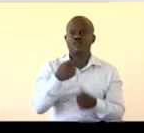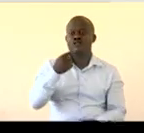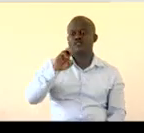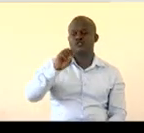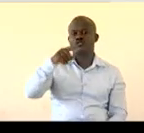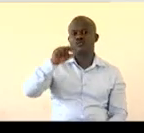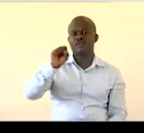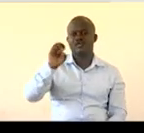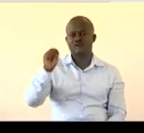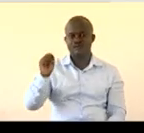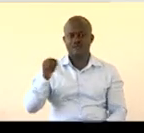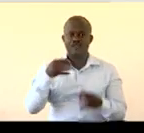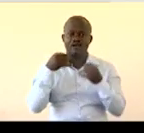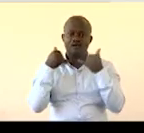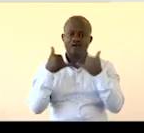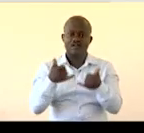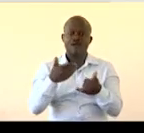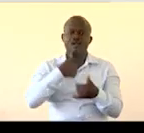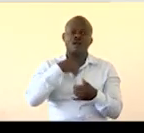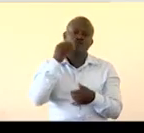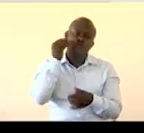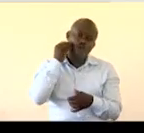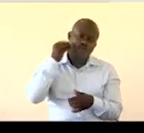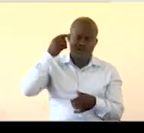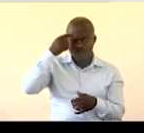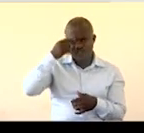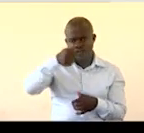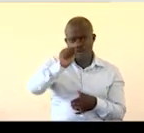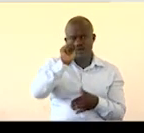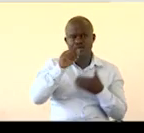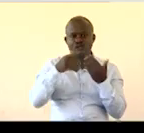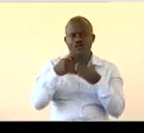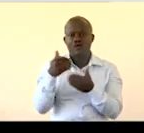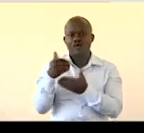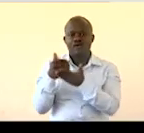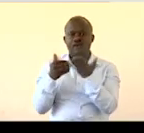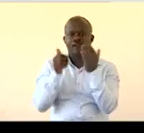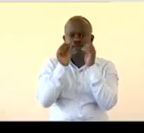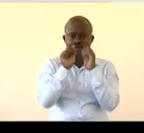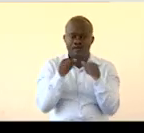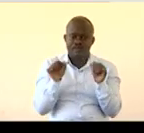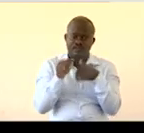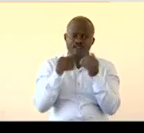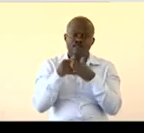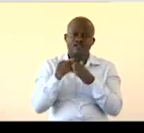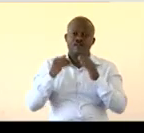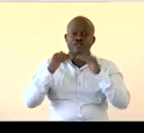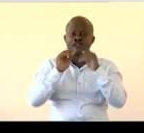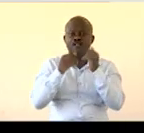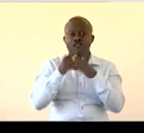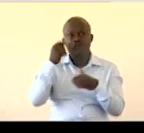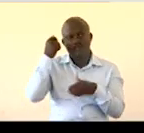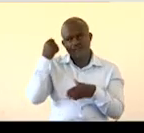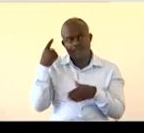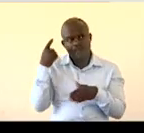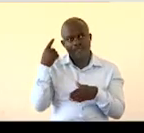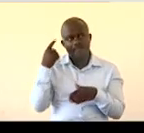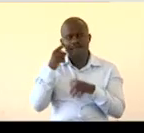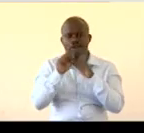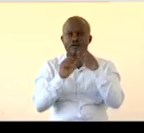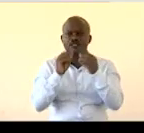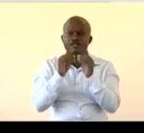tropism. Now, I have homework so that you can test your level of understanding. Question number